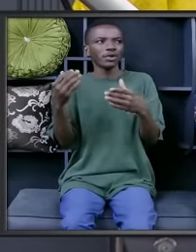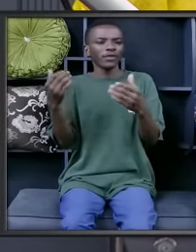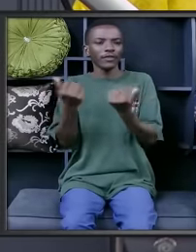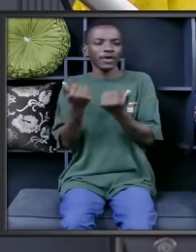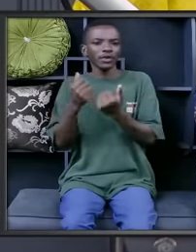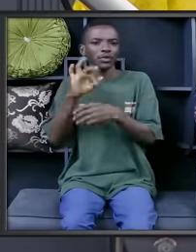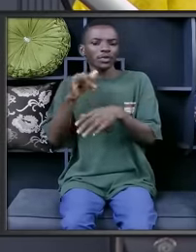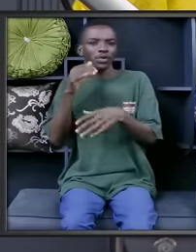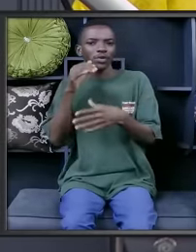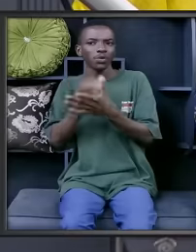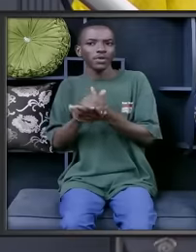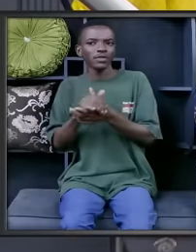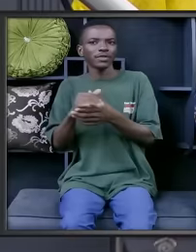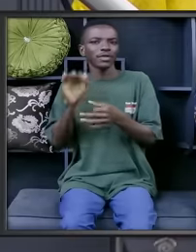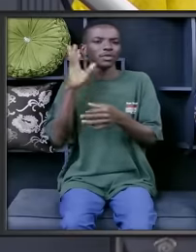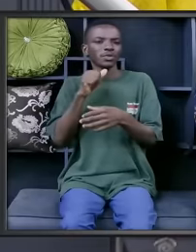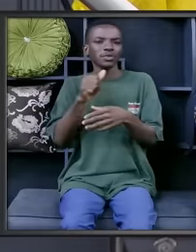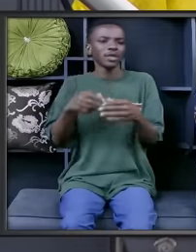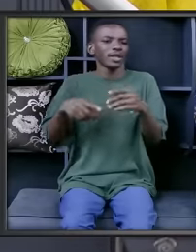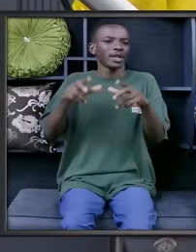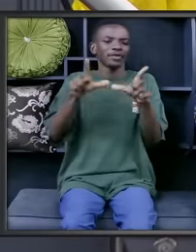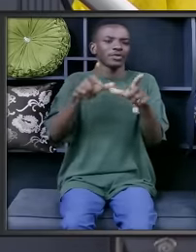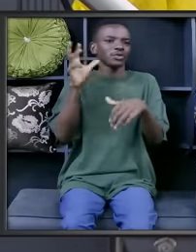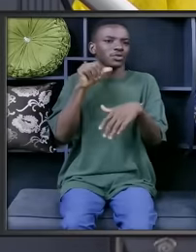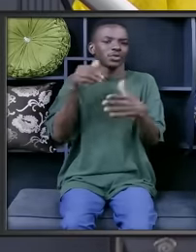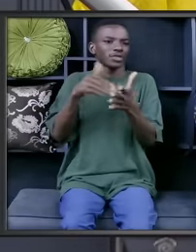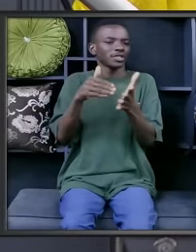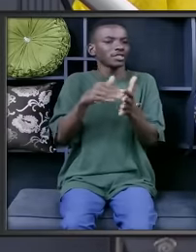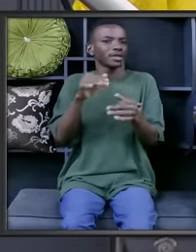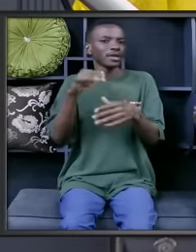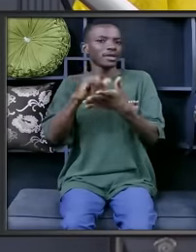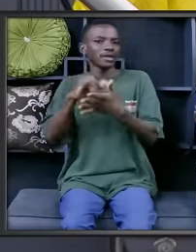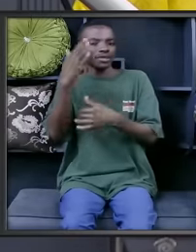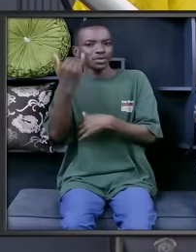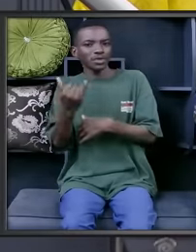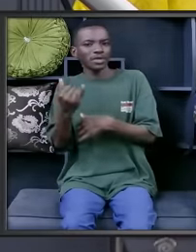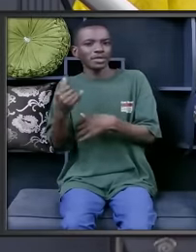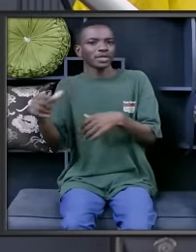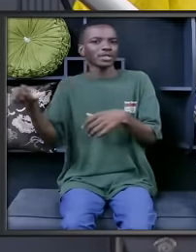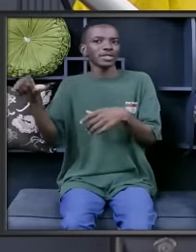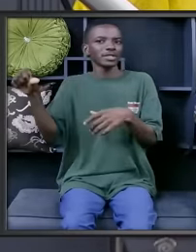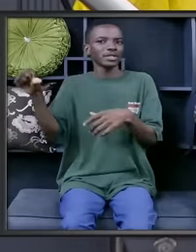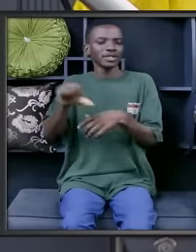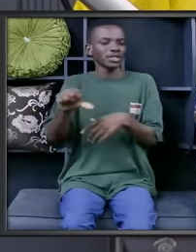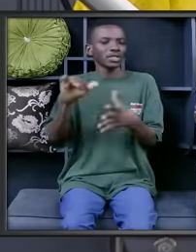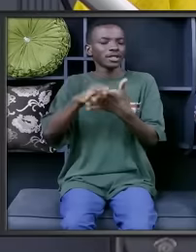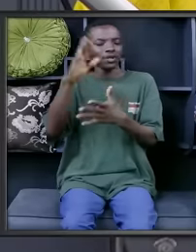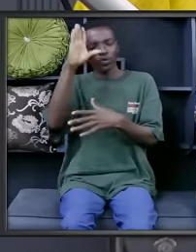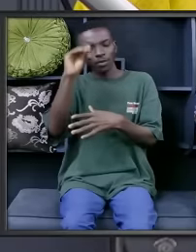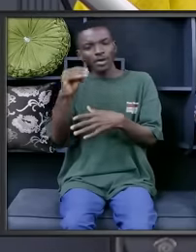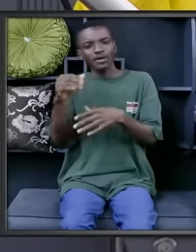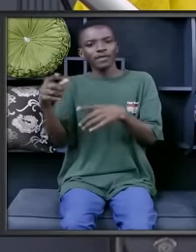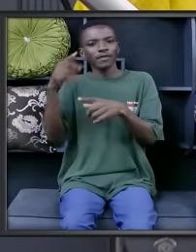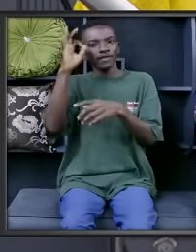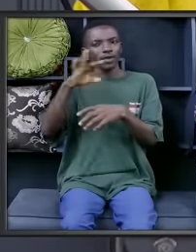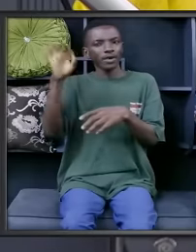some things where, extent where you no go, go. If you don't go that extent, then be say, you don't reject that woman forever. Say, we na no go live